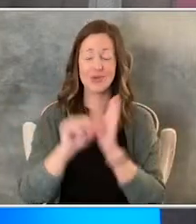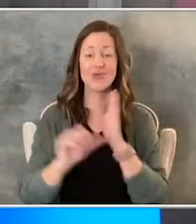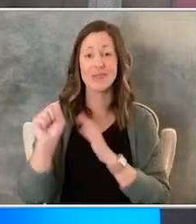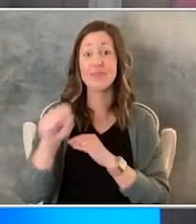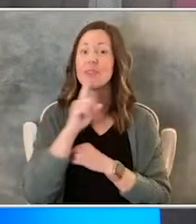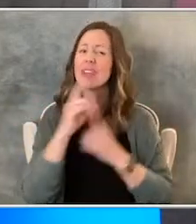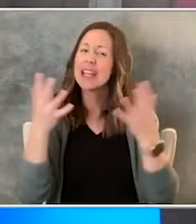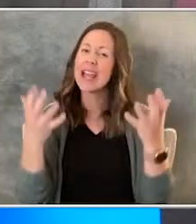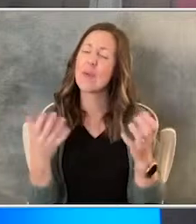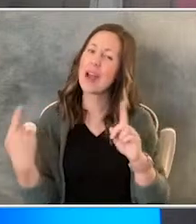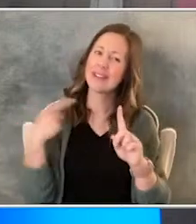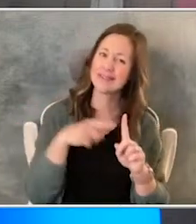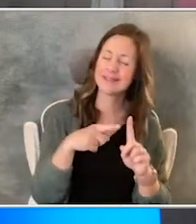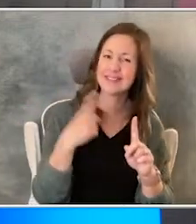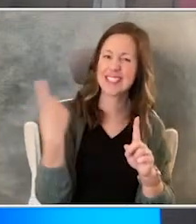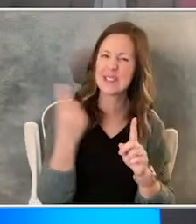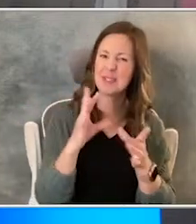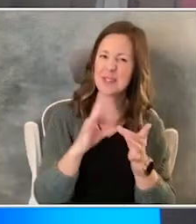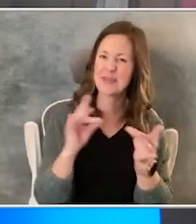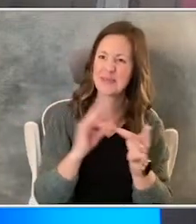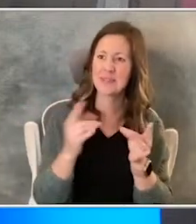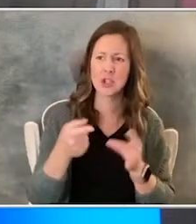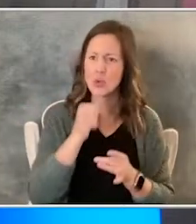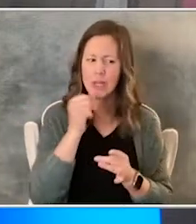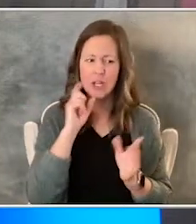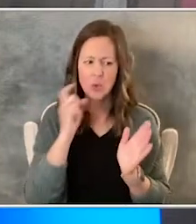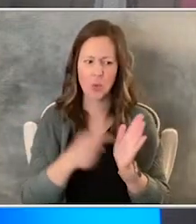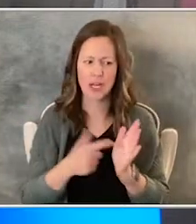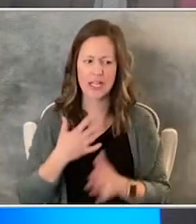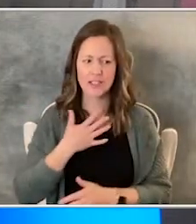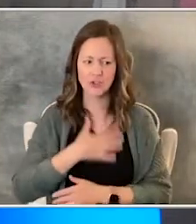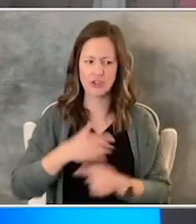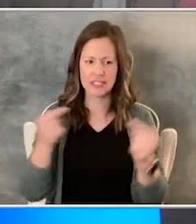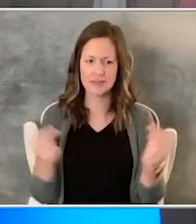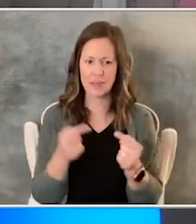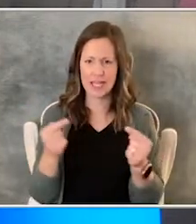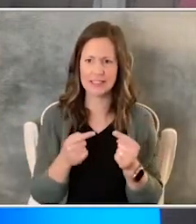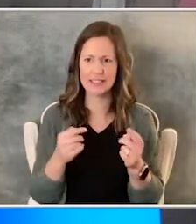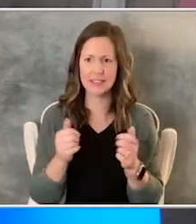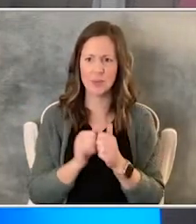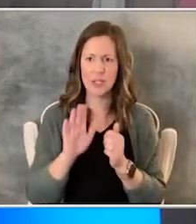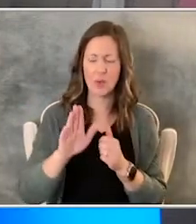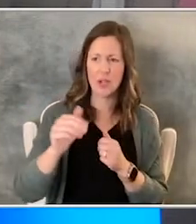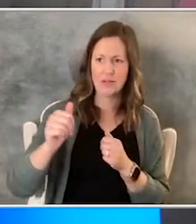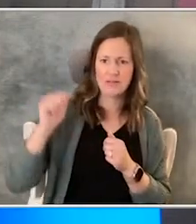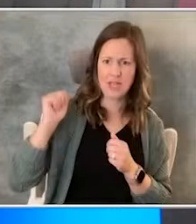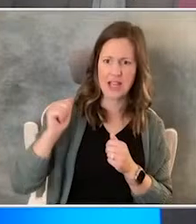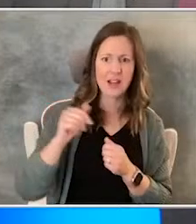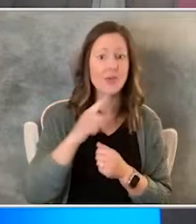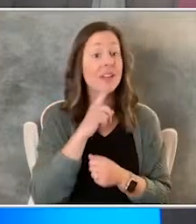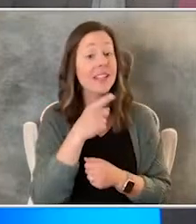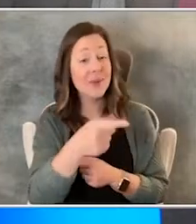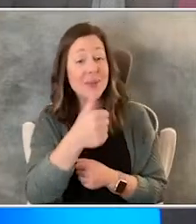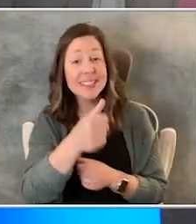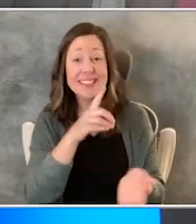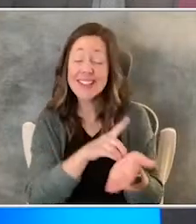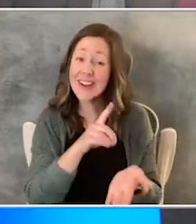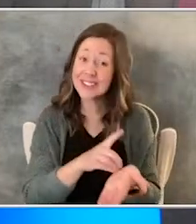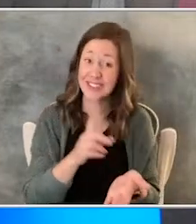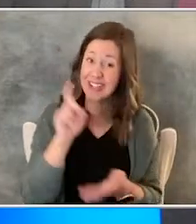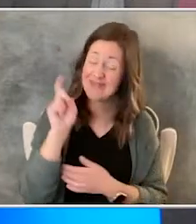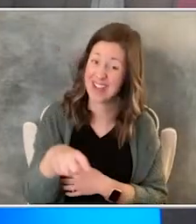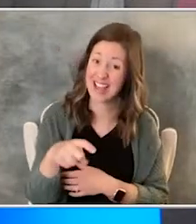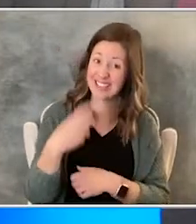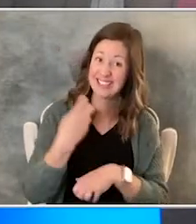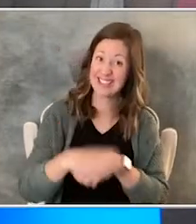now, but I didn't have the typical symptoms of